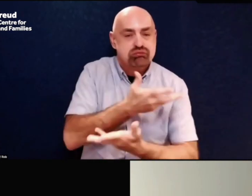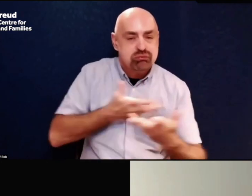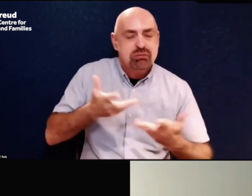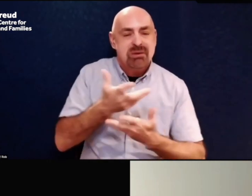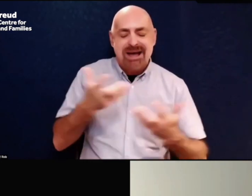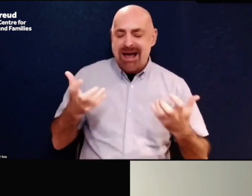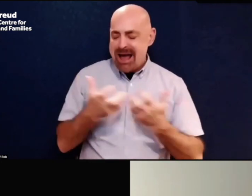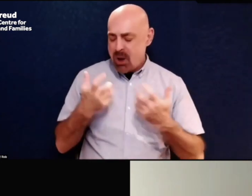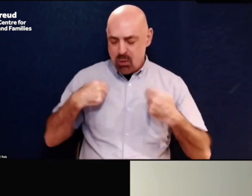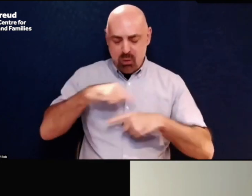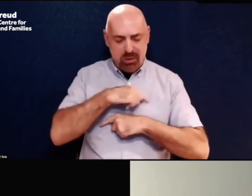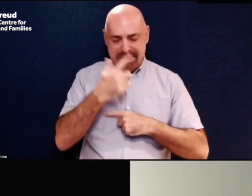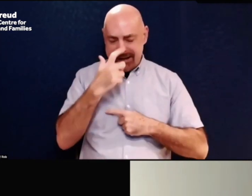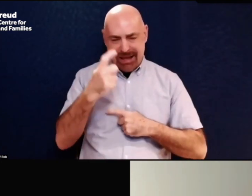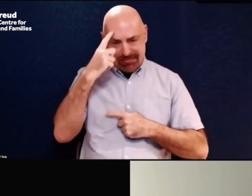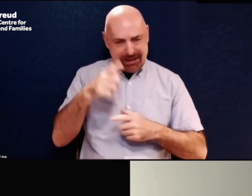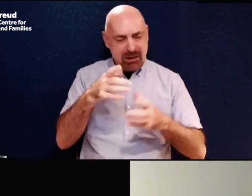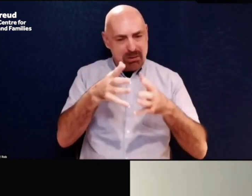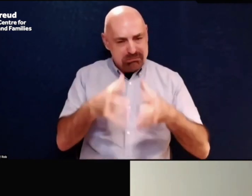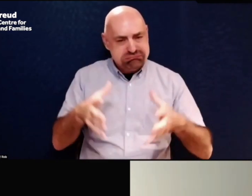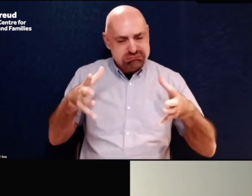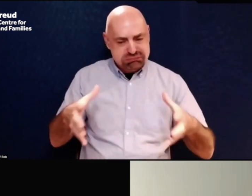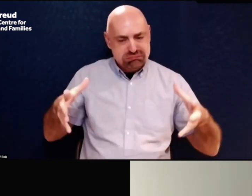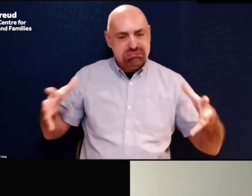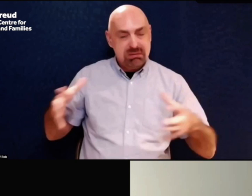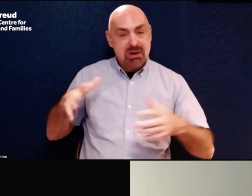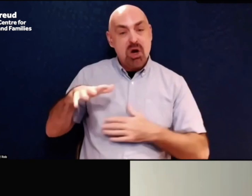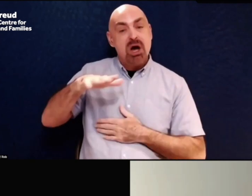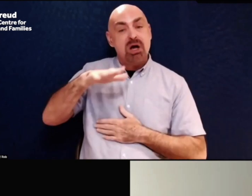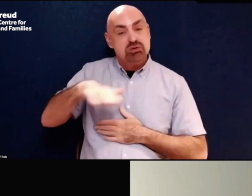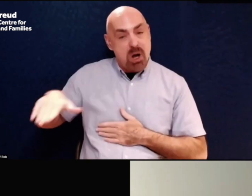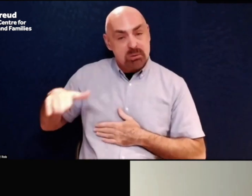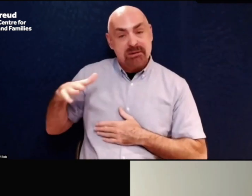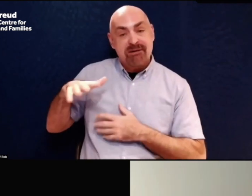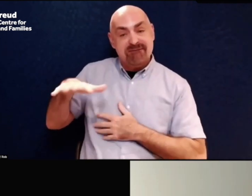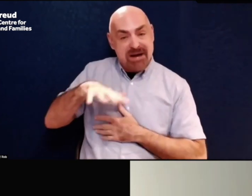might think about the growing problem of child and family mental health.